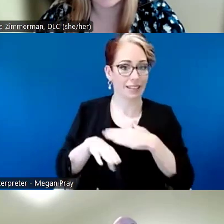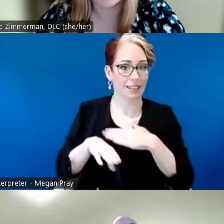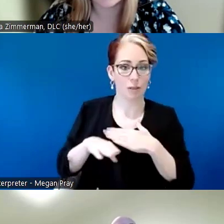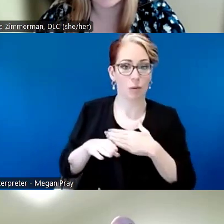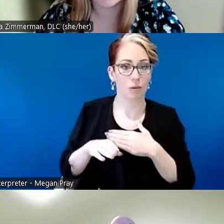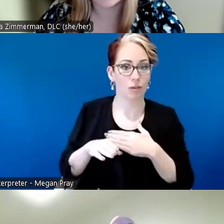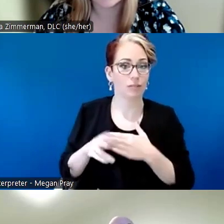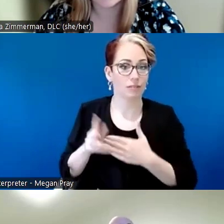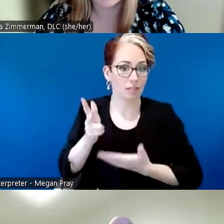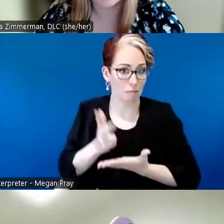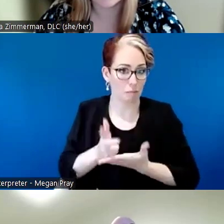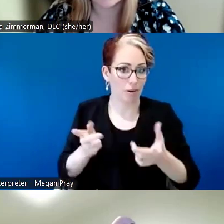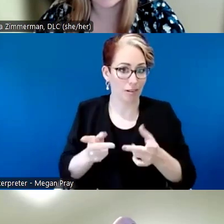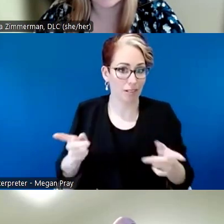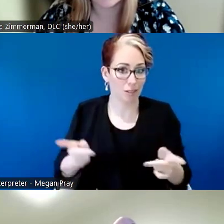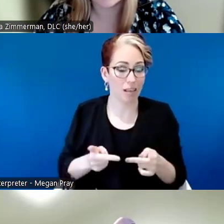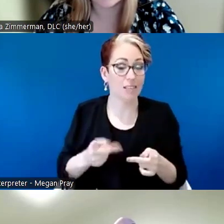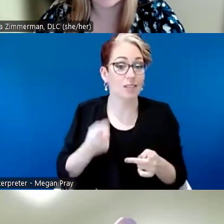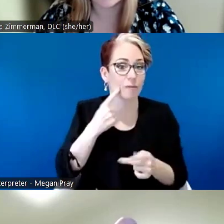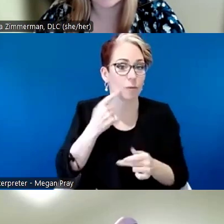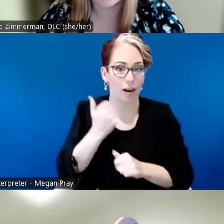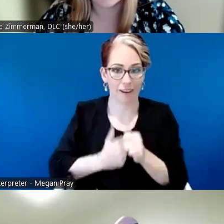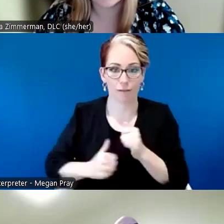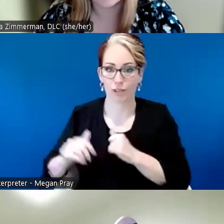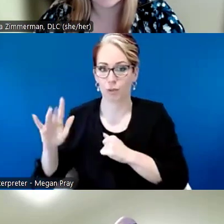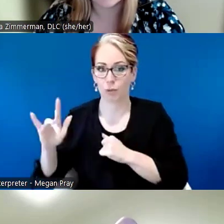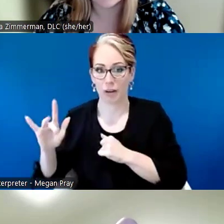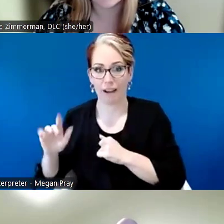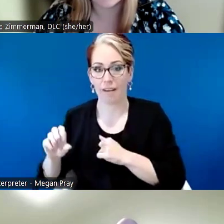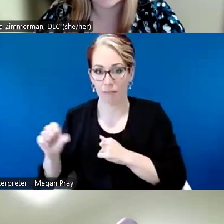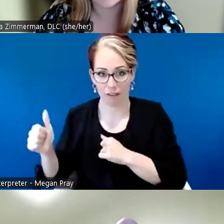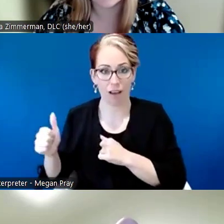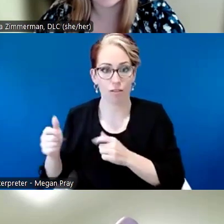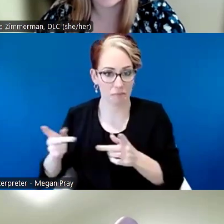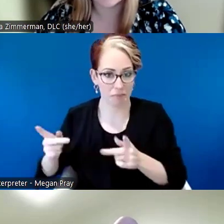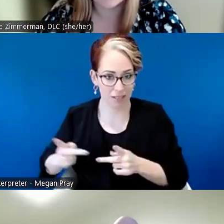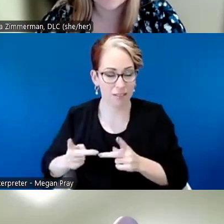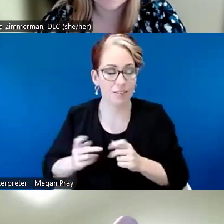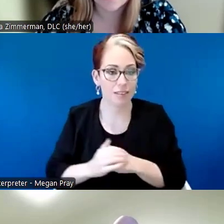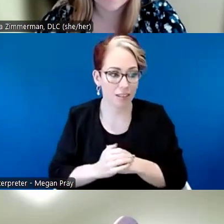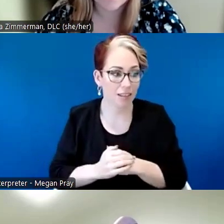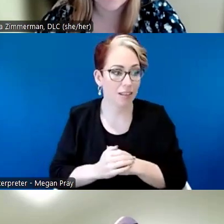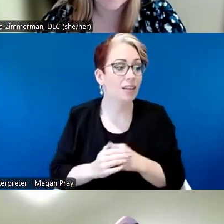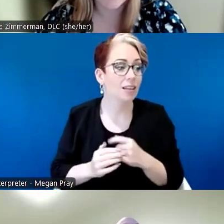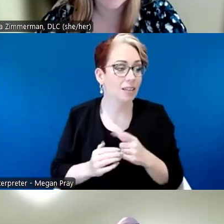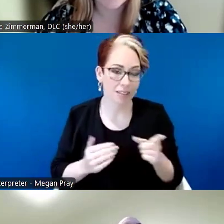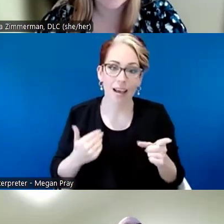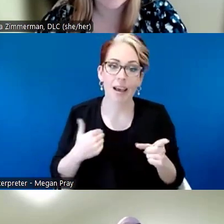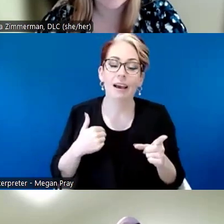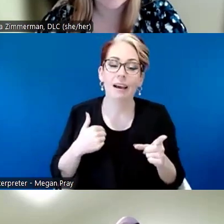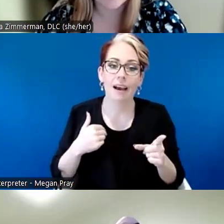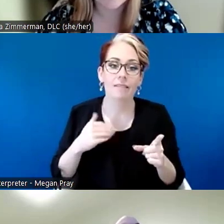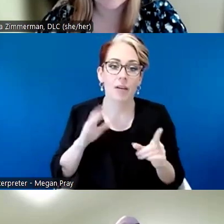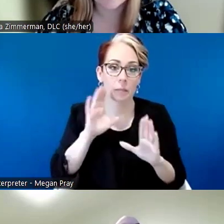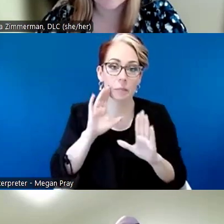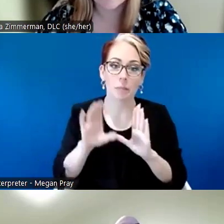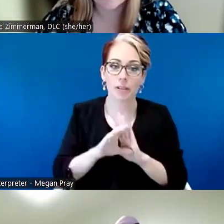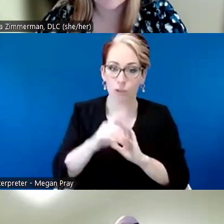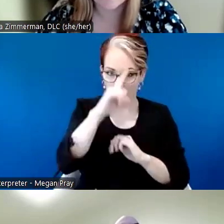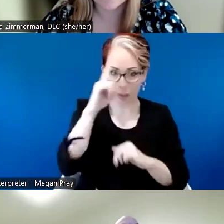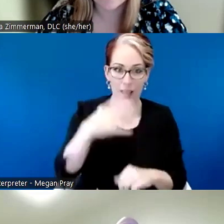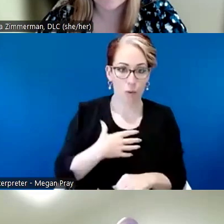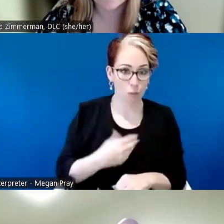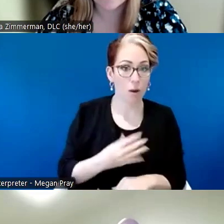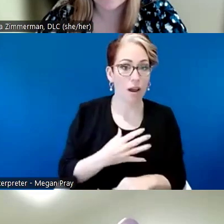every 25 parking spaces in the lot. On this slide, we have a black and white photo of